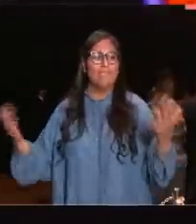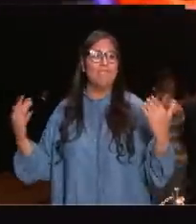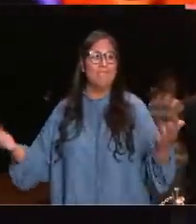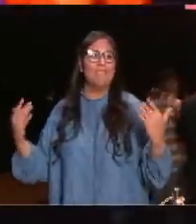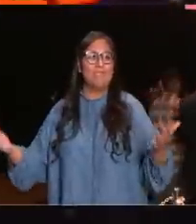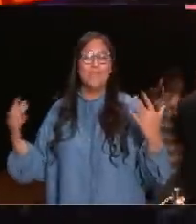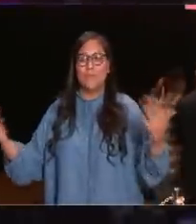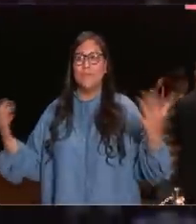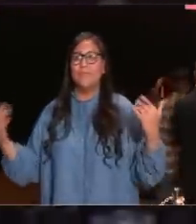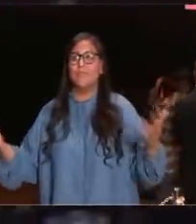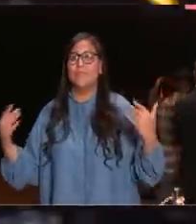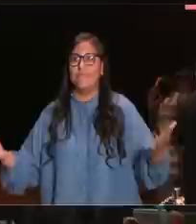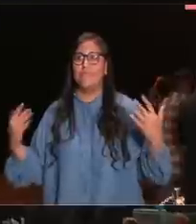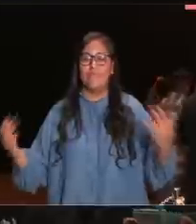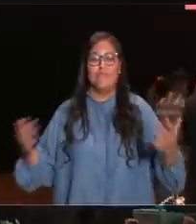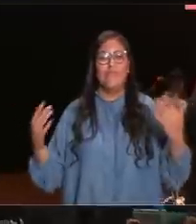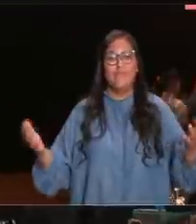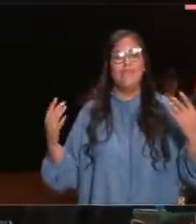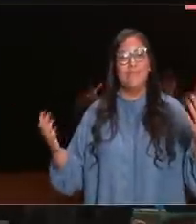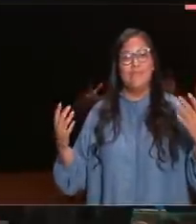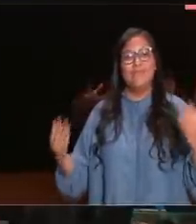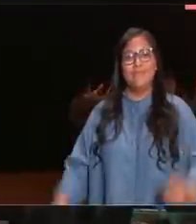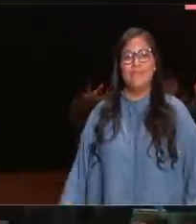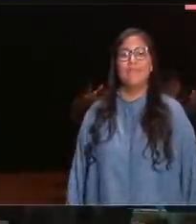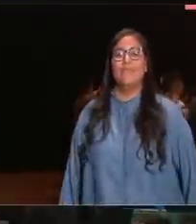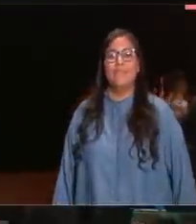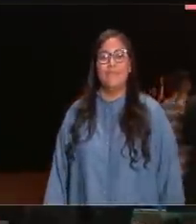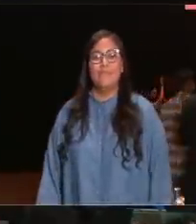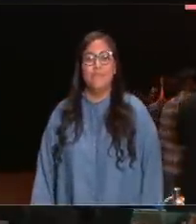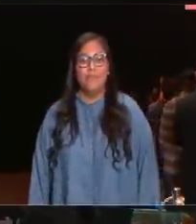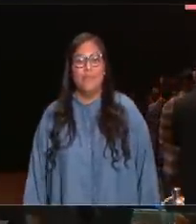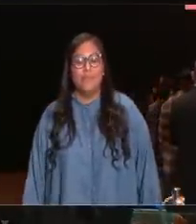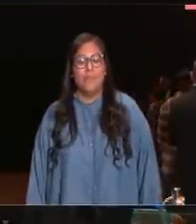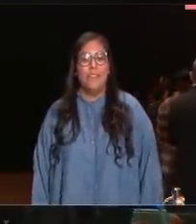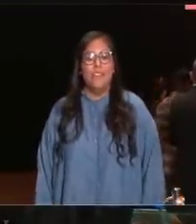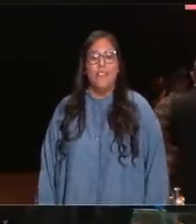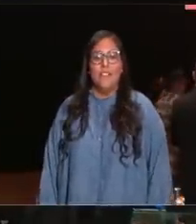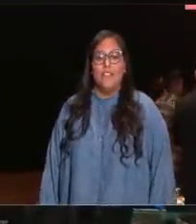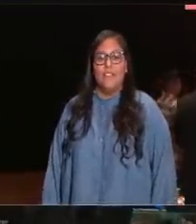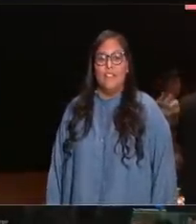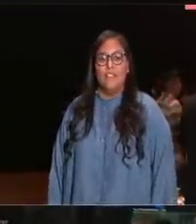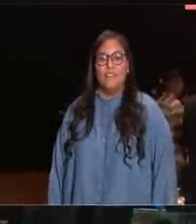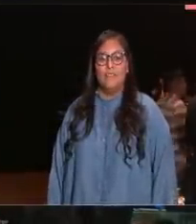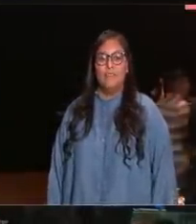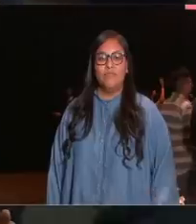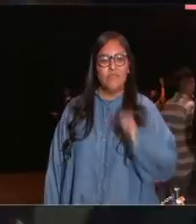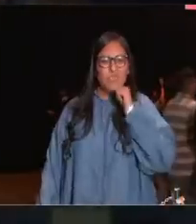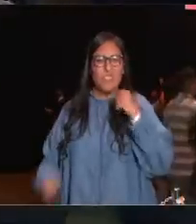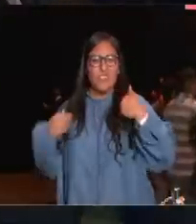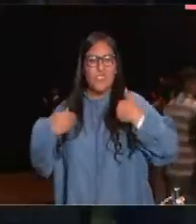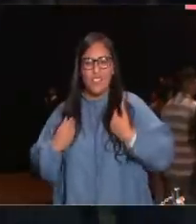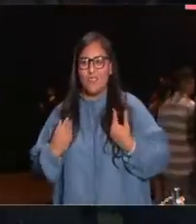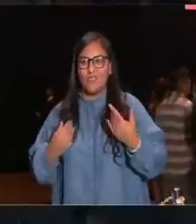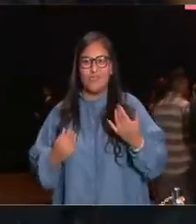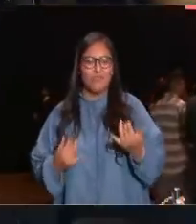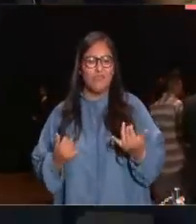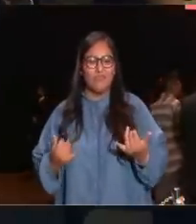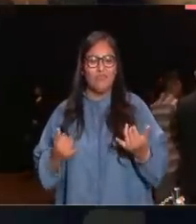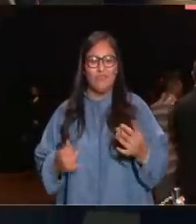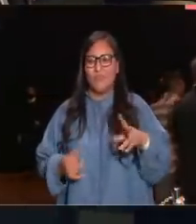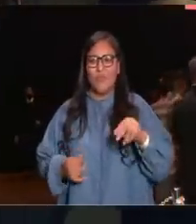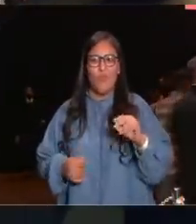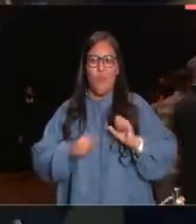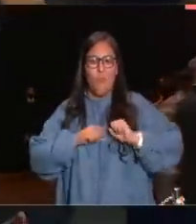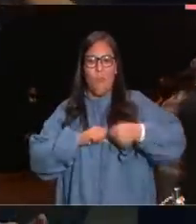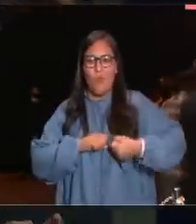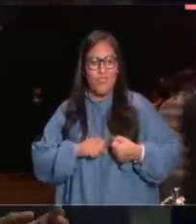Come on, come on. Exalt him, exalt him, exalt him. Don't get tired, don't grow weary. Come on, come on. Vamos,